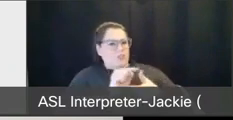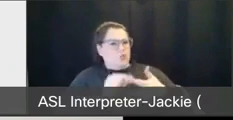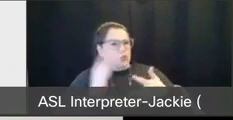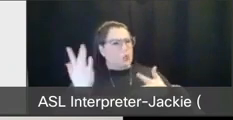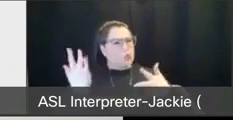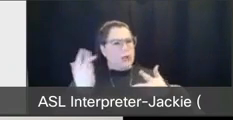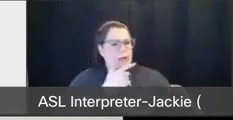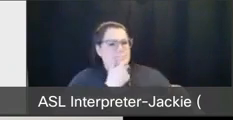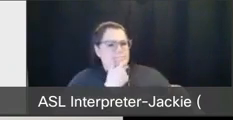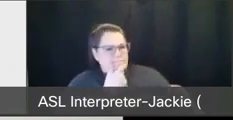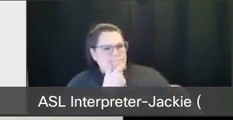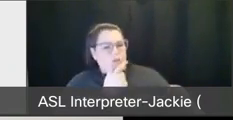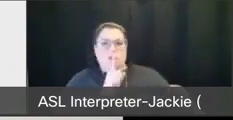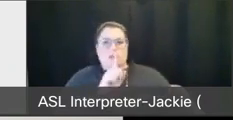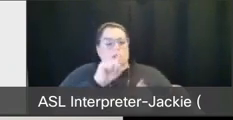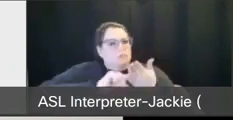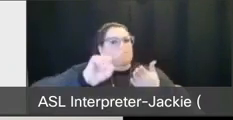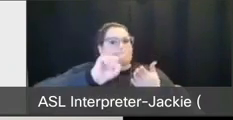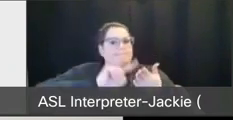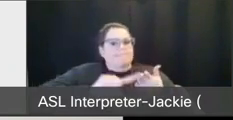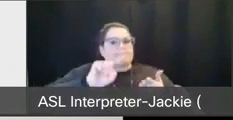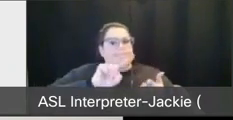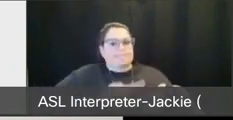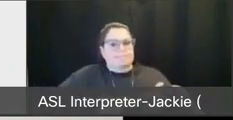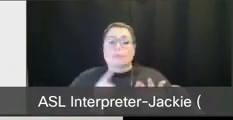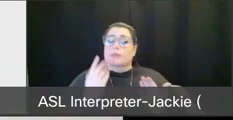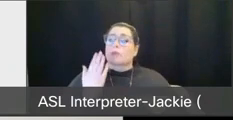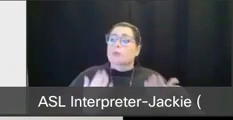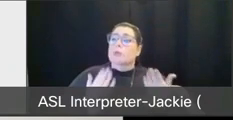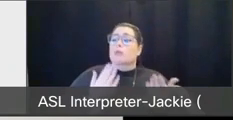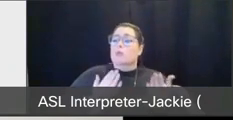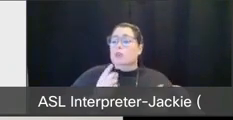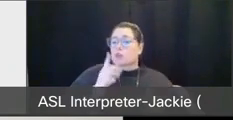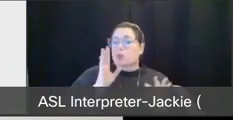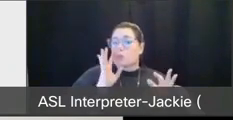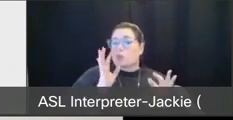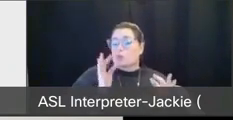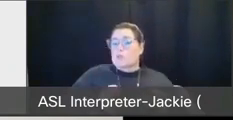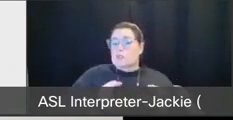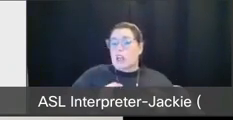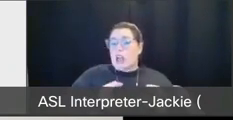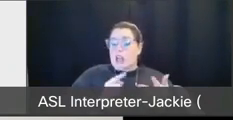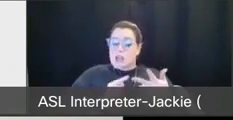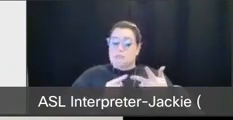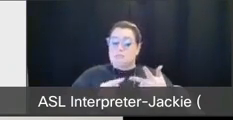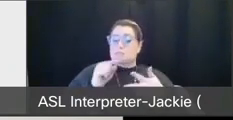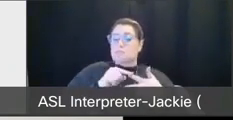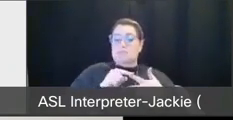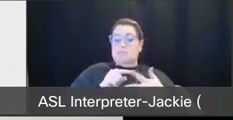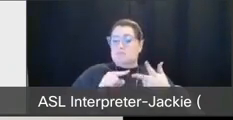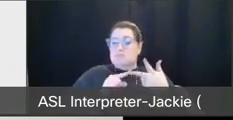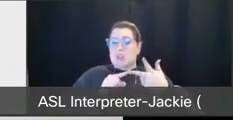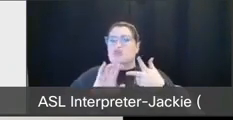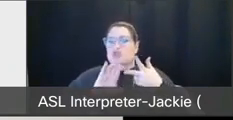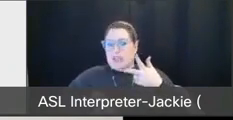And, you know, you may want to end up going with the least expensive option, but you also have